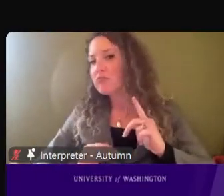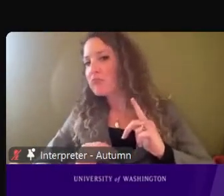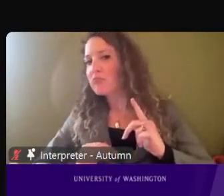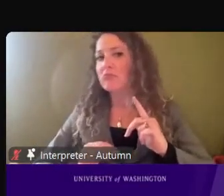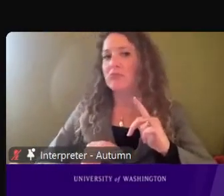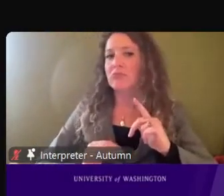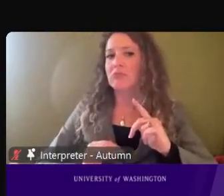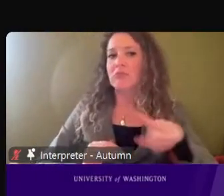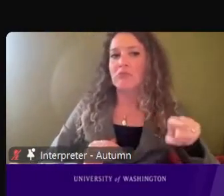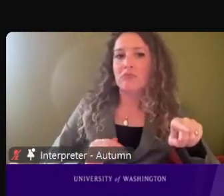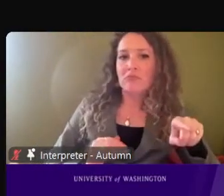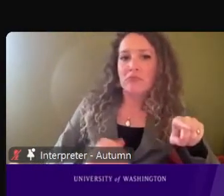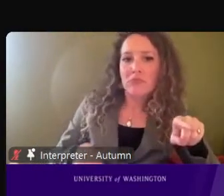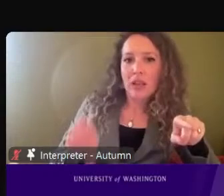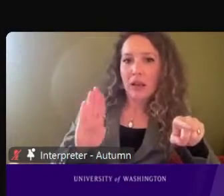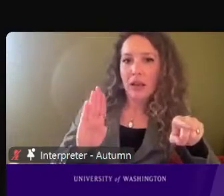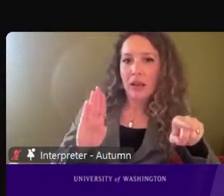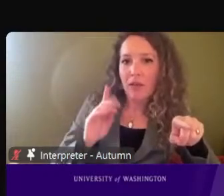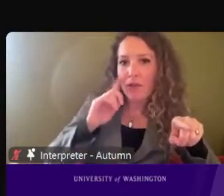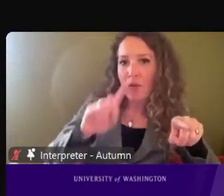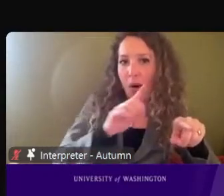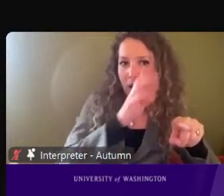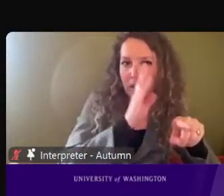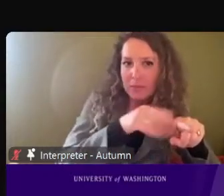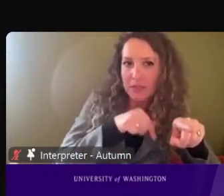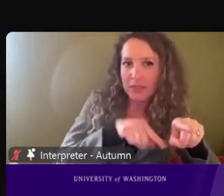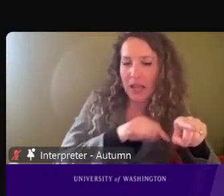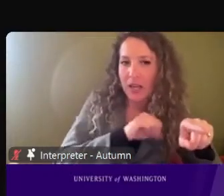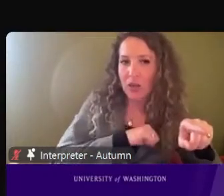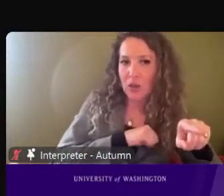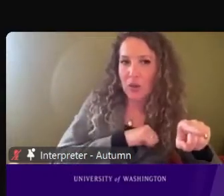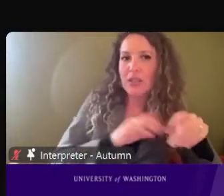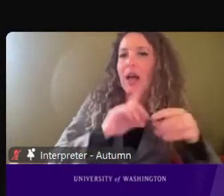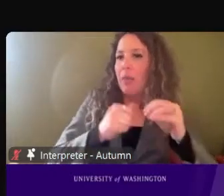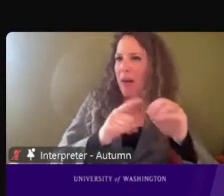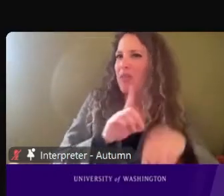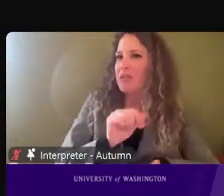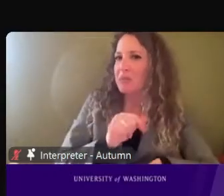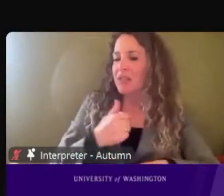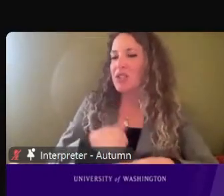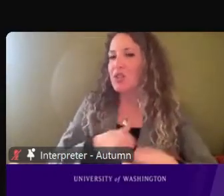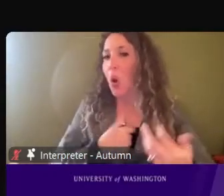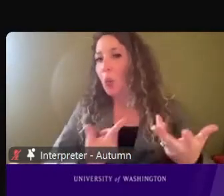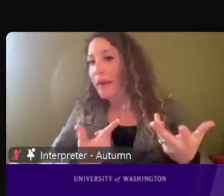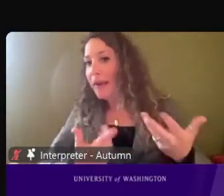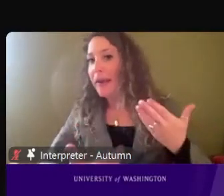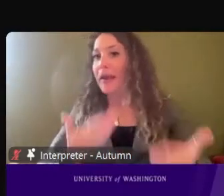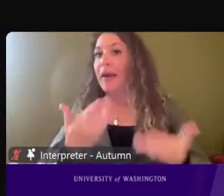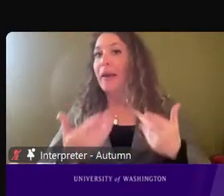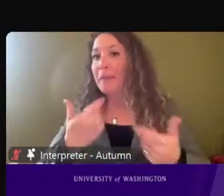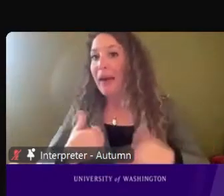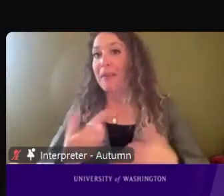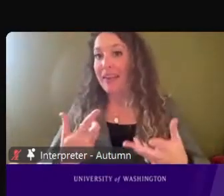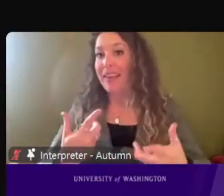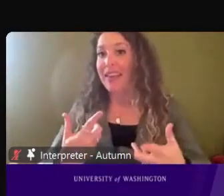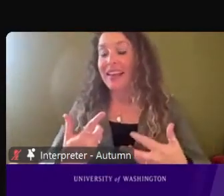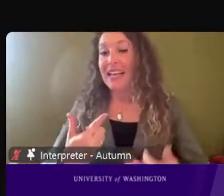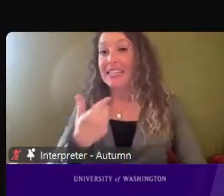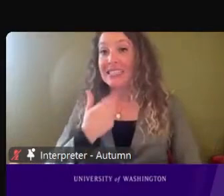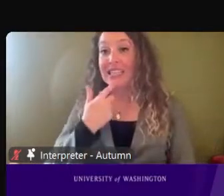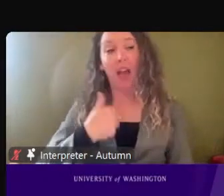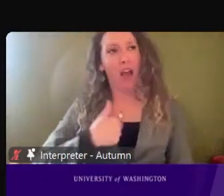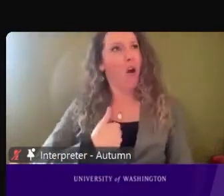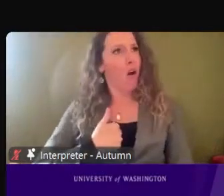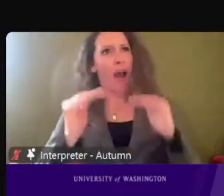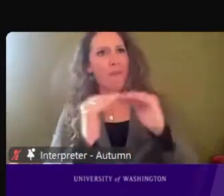high implicit bias toward disability. And so this means that consciously we may claim to treat disabled people fairly or